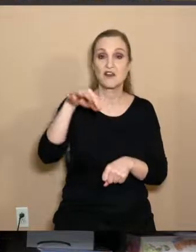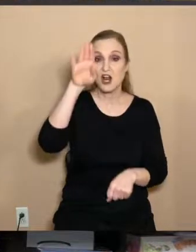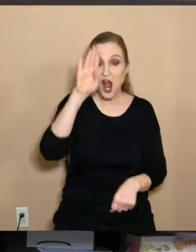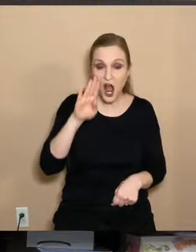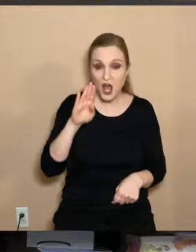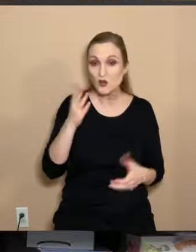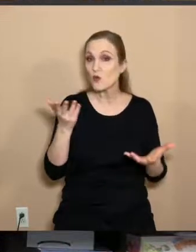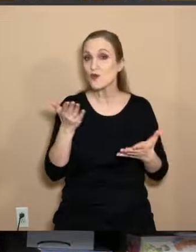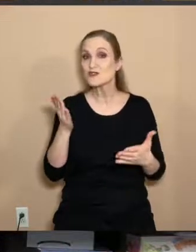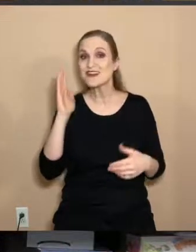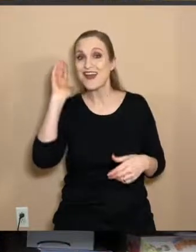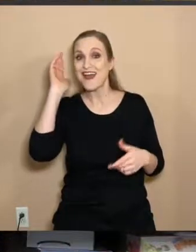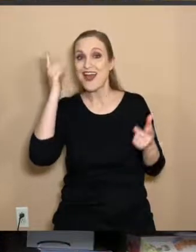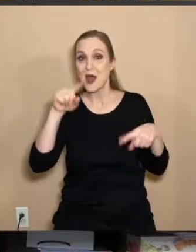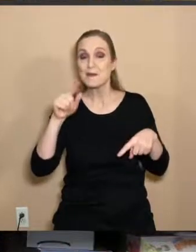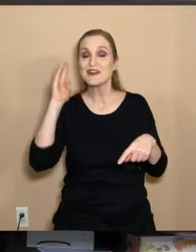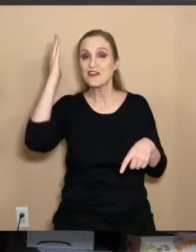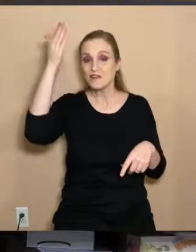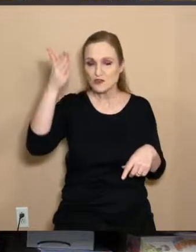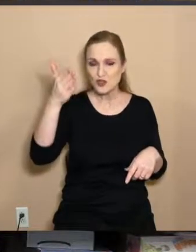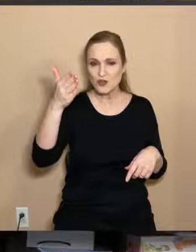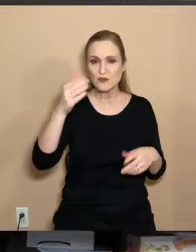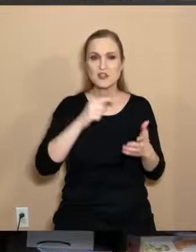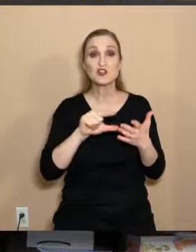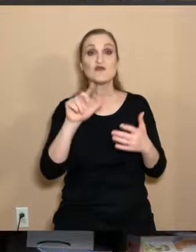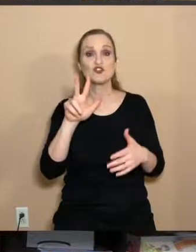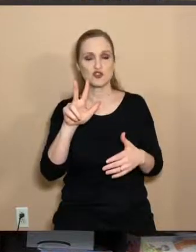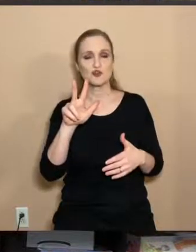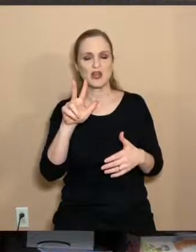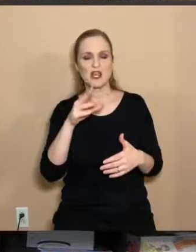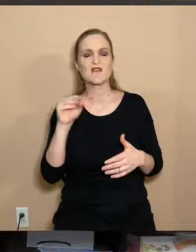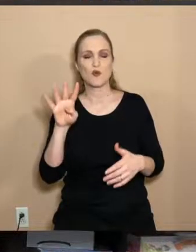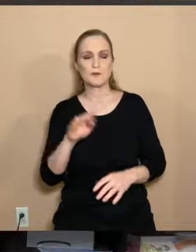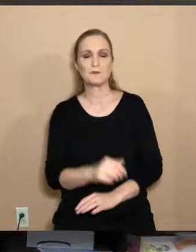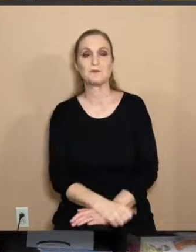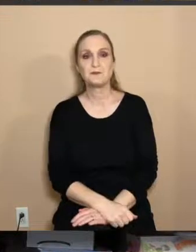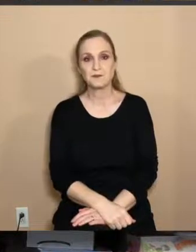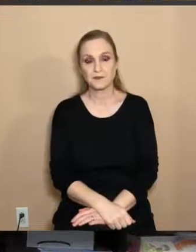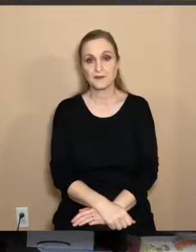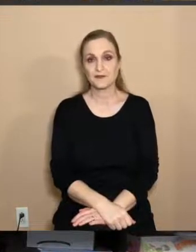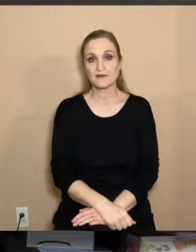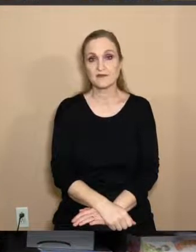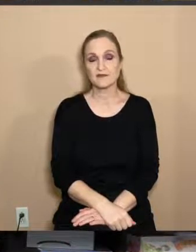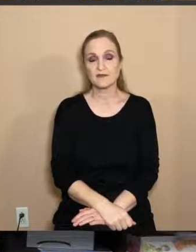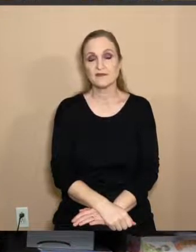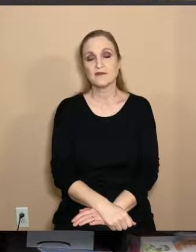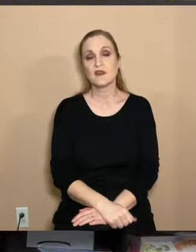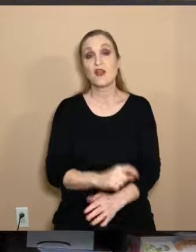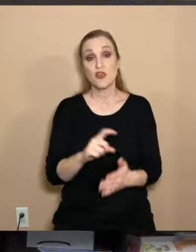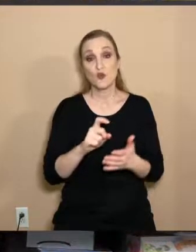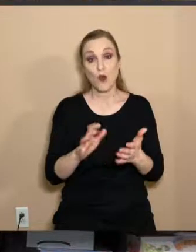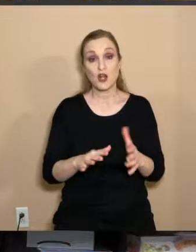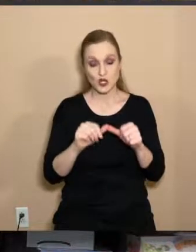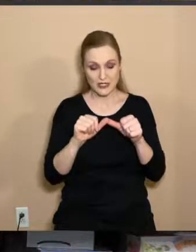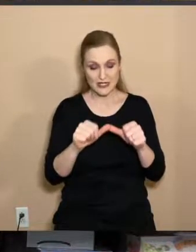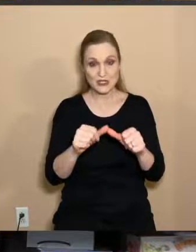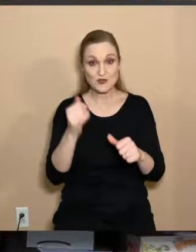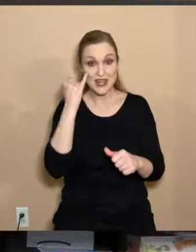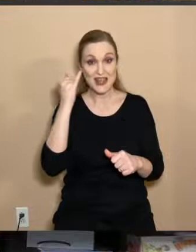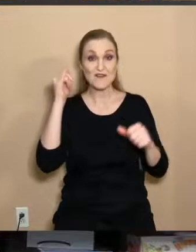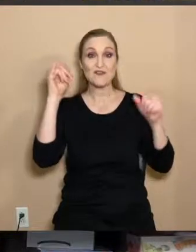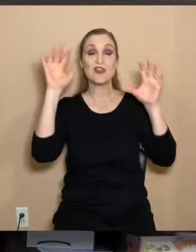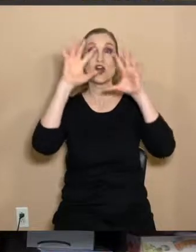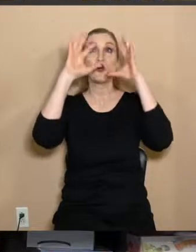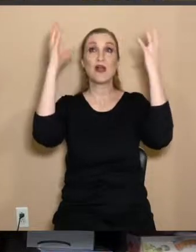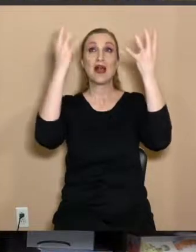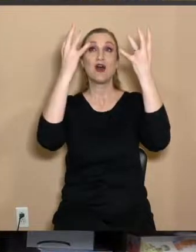going to happen in the future. Let's go down to verses 3 and 4. The writer continues, if the clouds